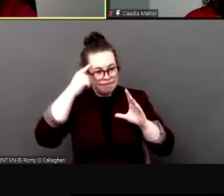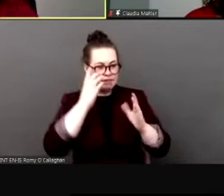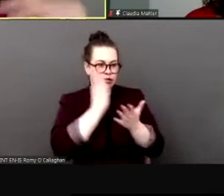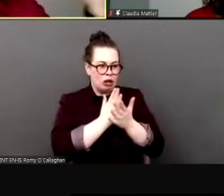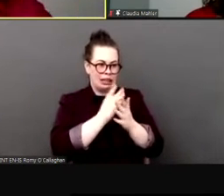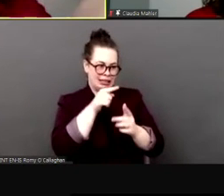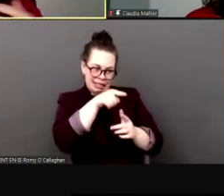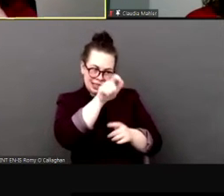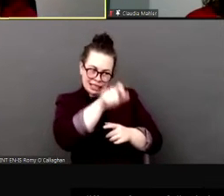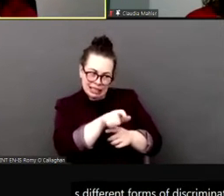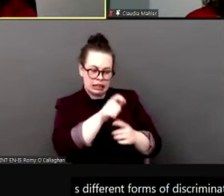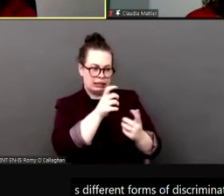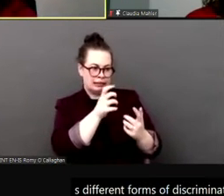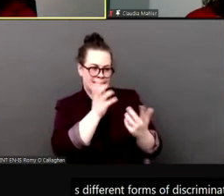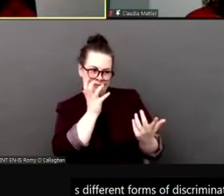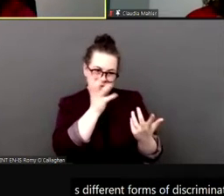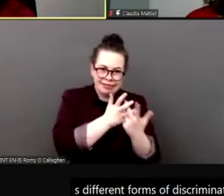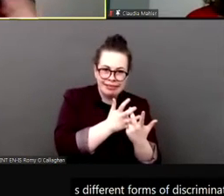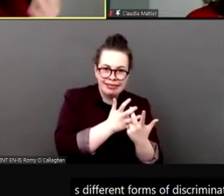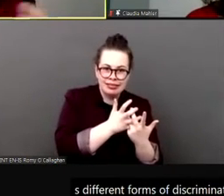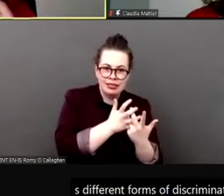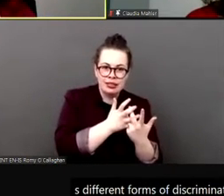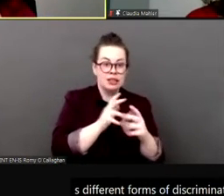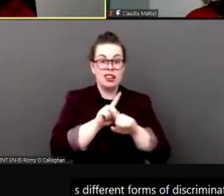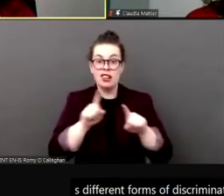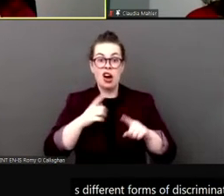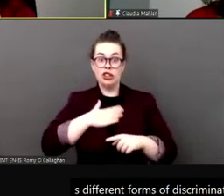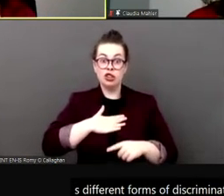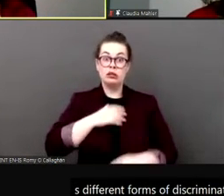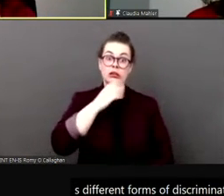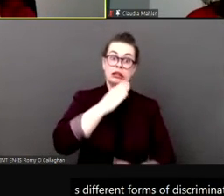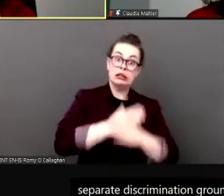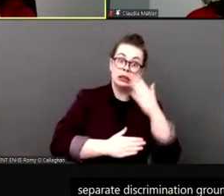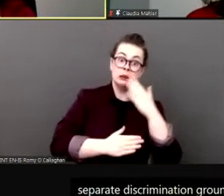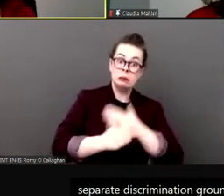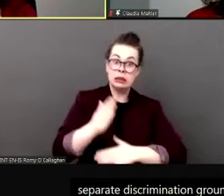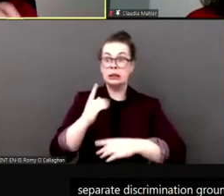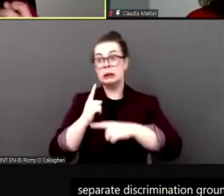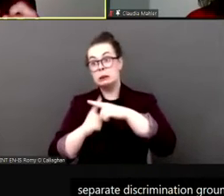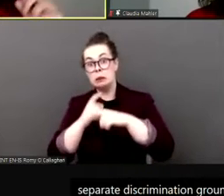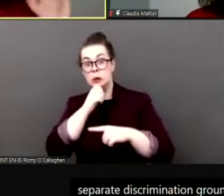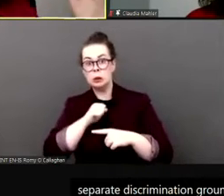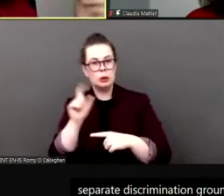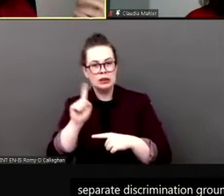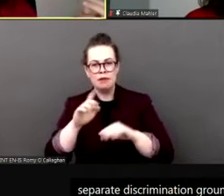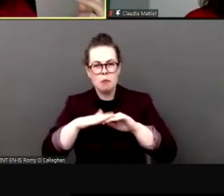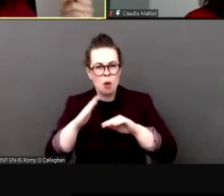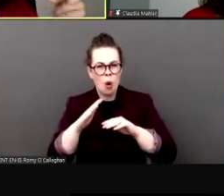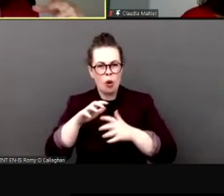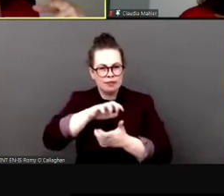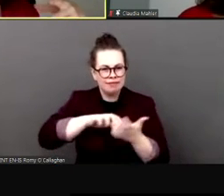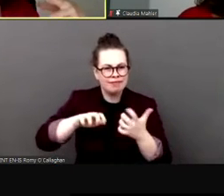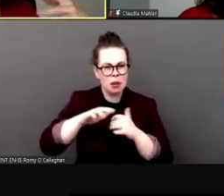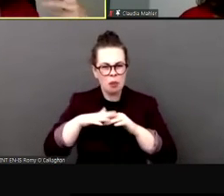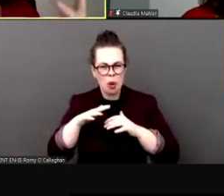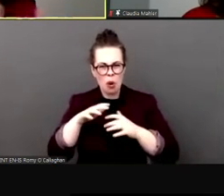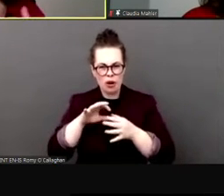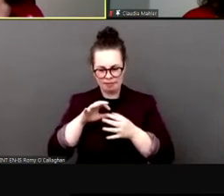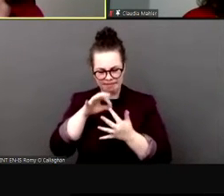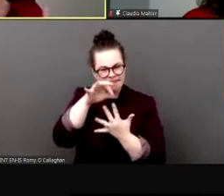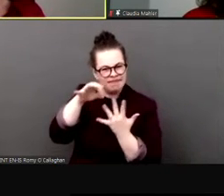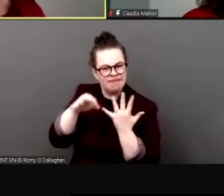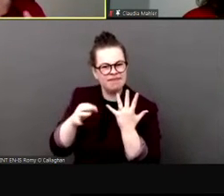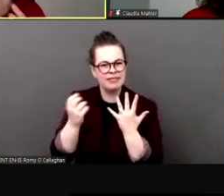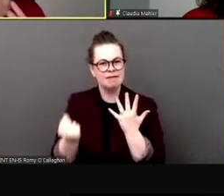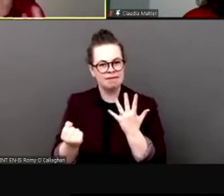so it can be even more grave than actually one distinct form of discrimination. Claudia, you mentioned before different